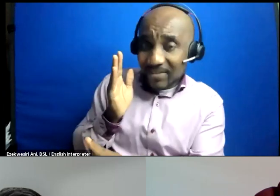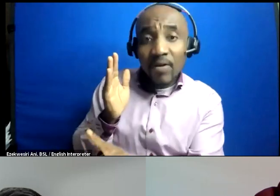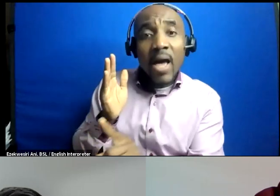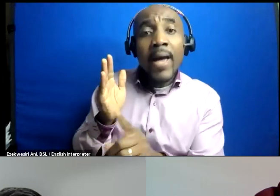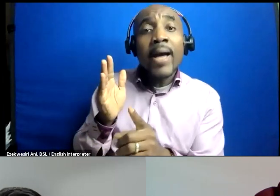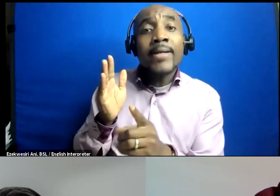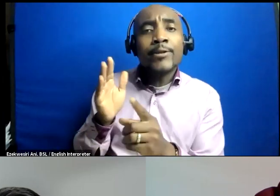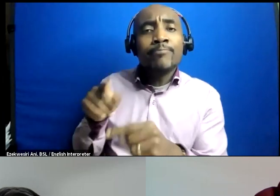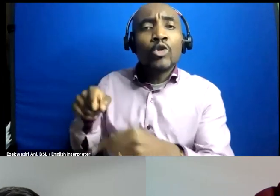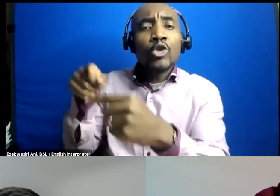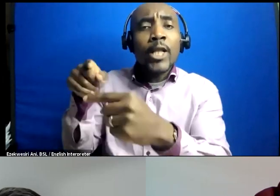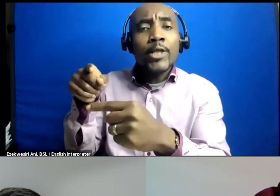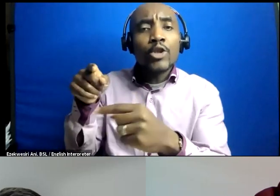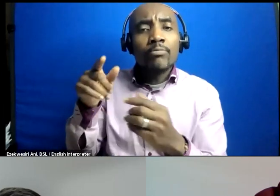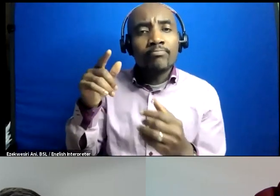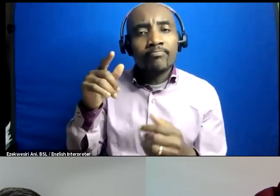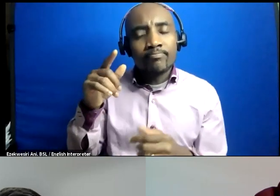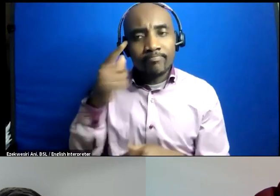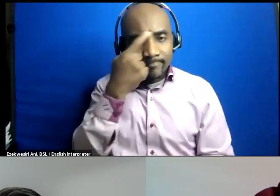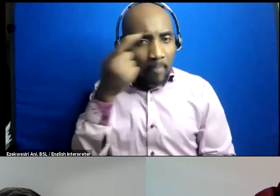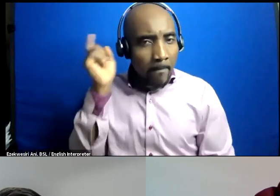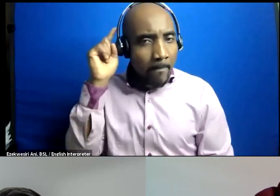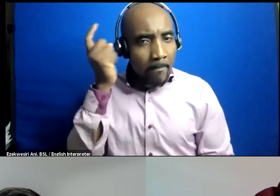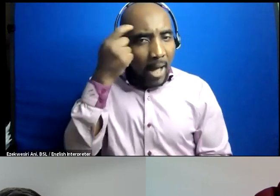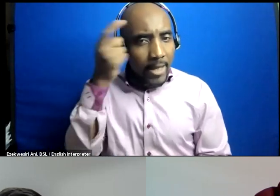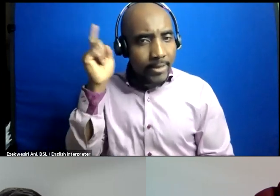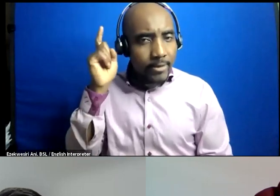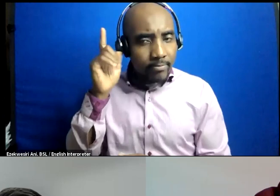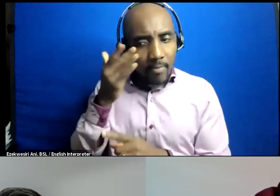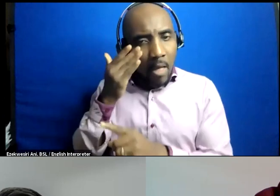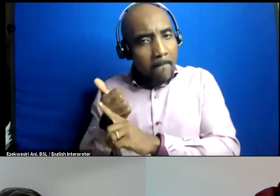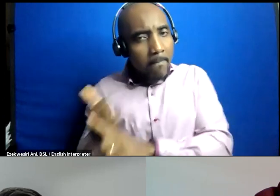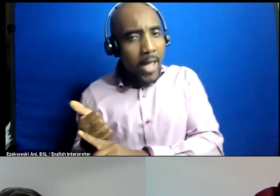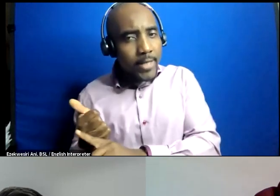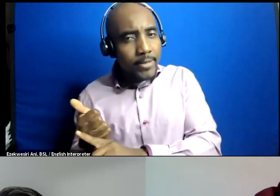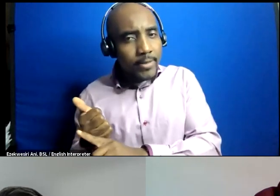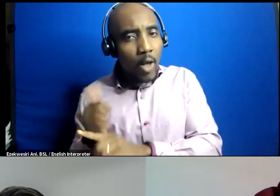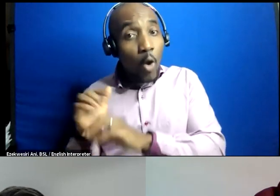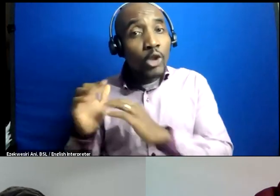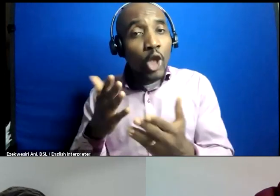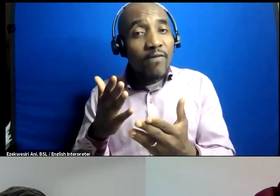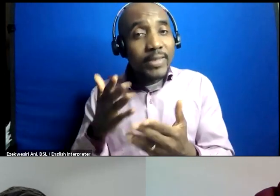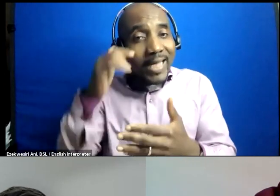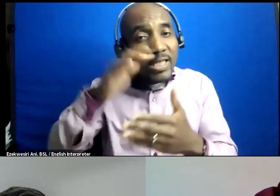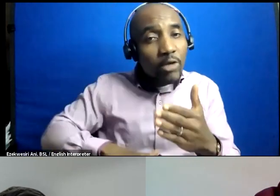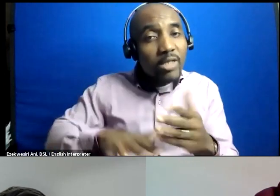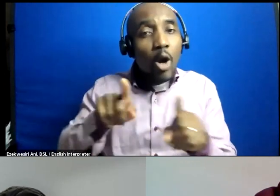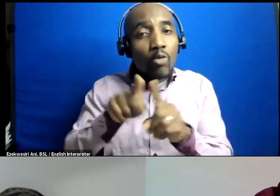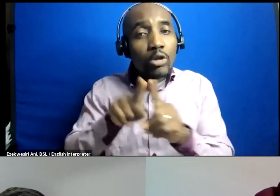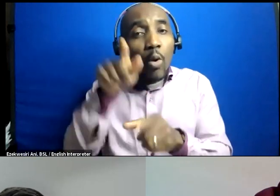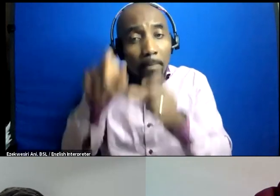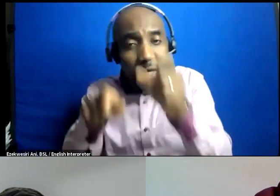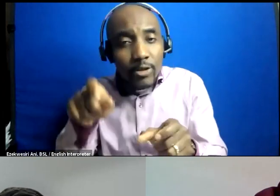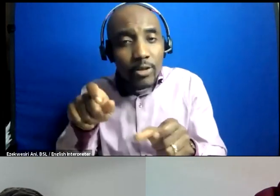bias that impact on the delivery of services, as well as the outcomes and experiences of patients and carers.